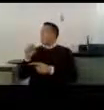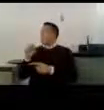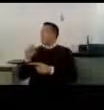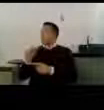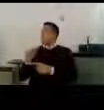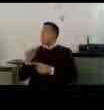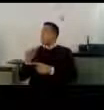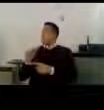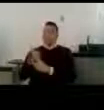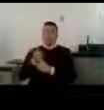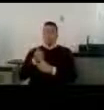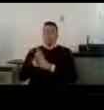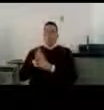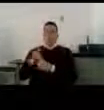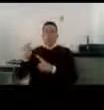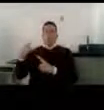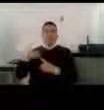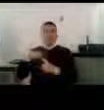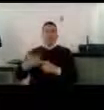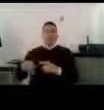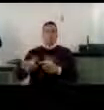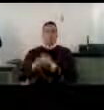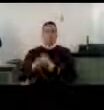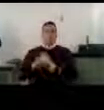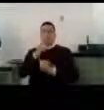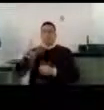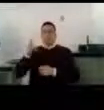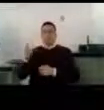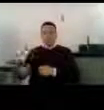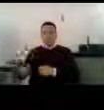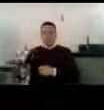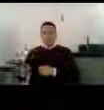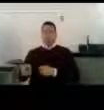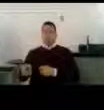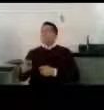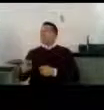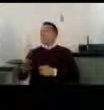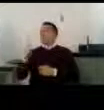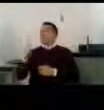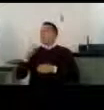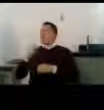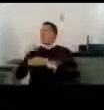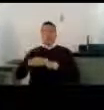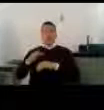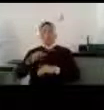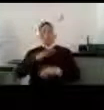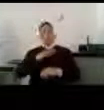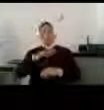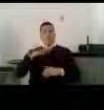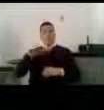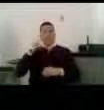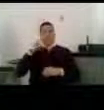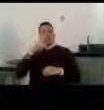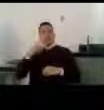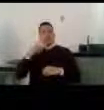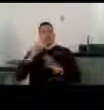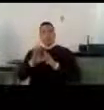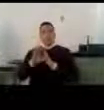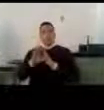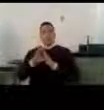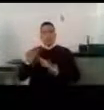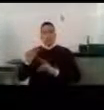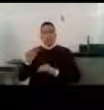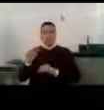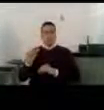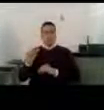wonk and CEO of the National Association of Councils on Developmental Disabilities. I'd like to ask you to